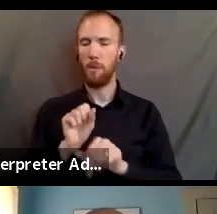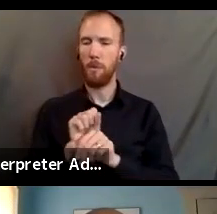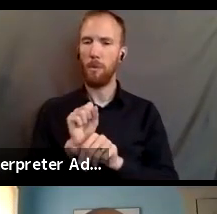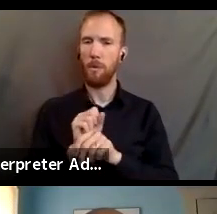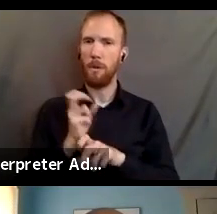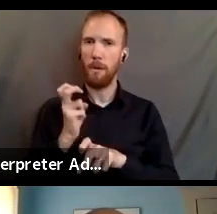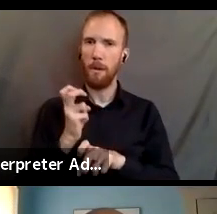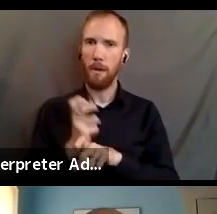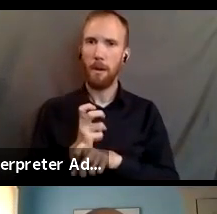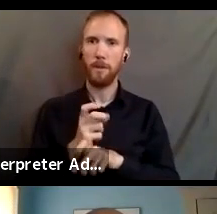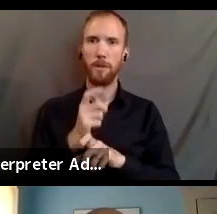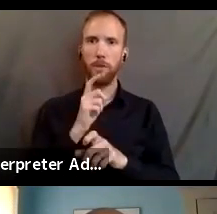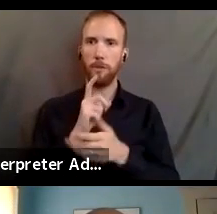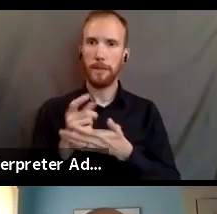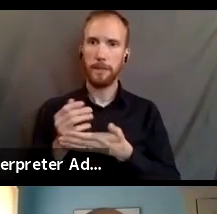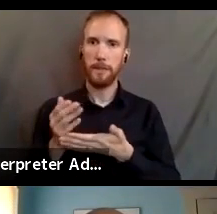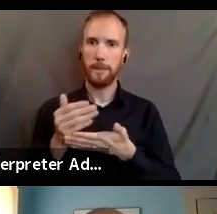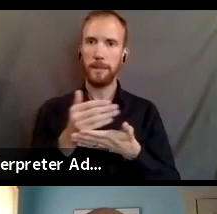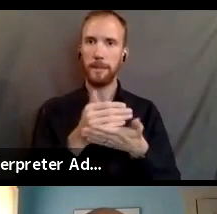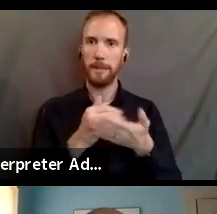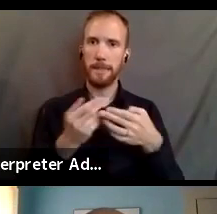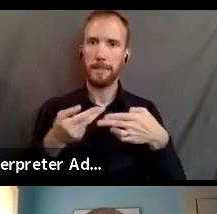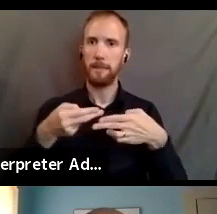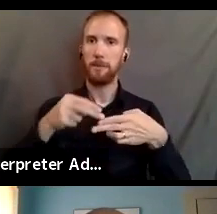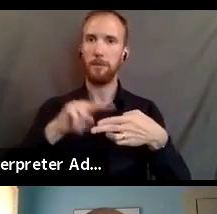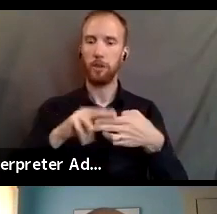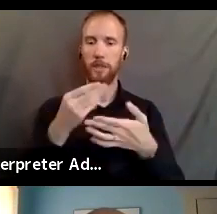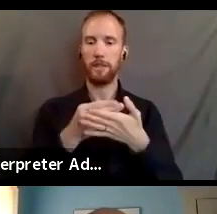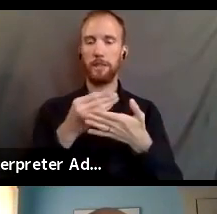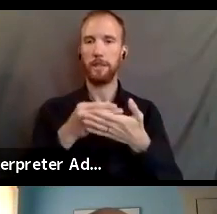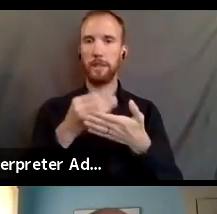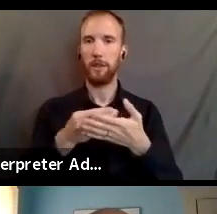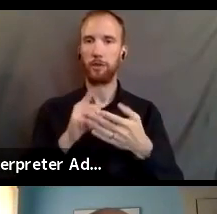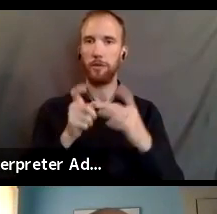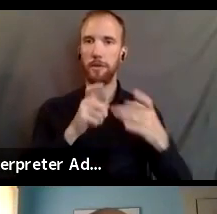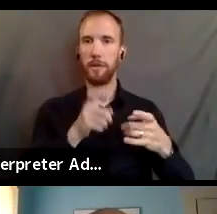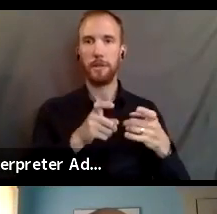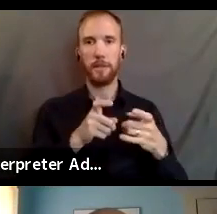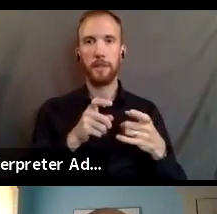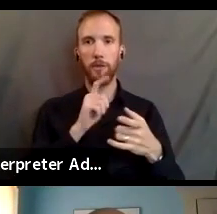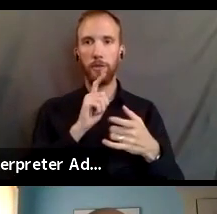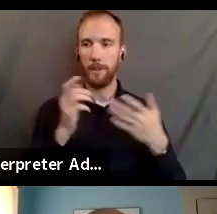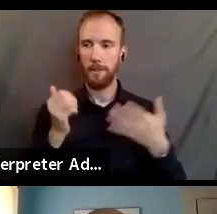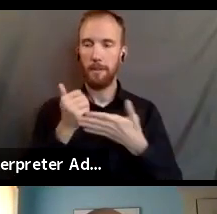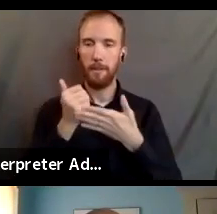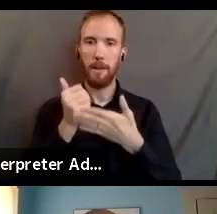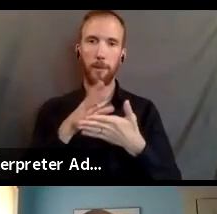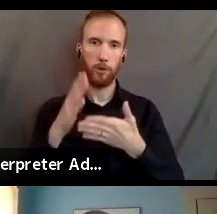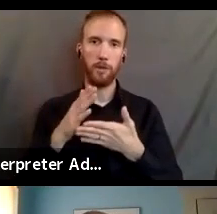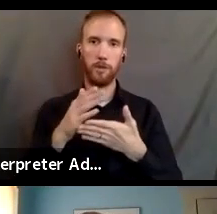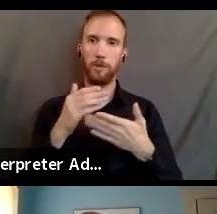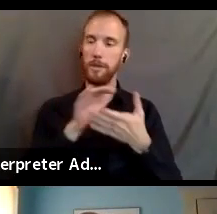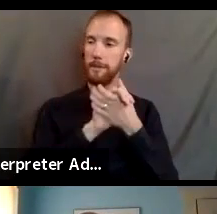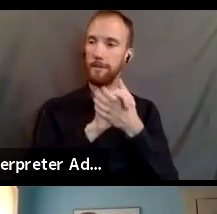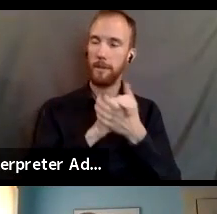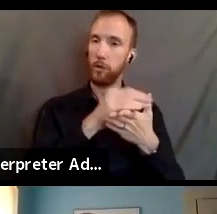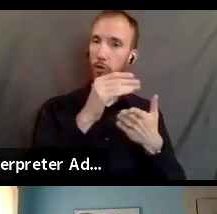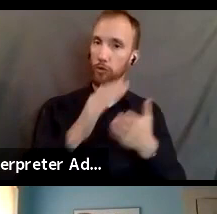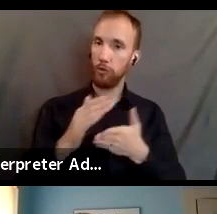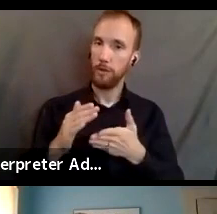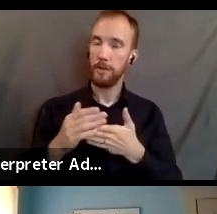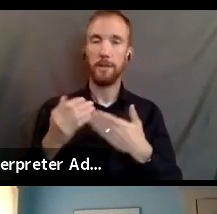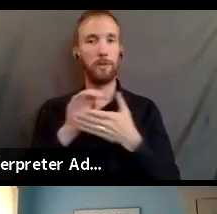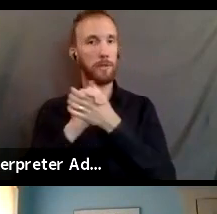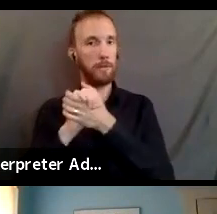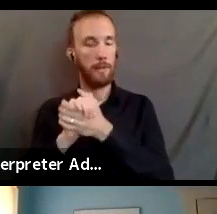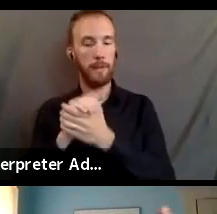grow this scholarship and help more students so congratulations to the students and congratulations to the staff that are helping